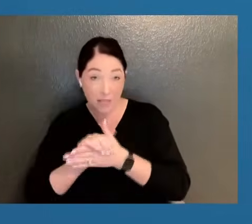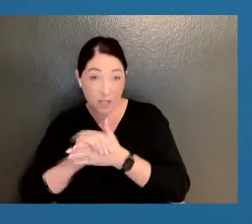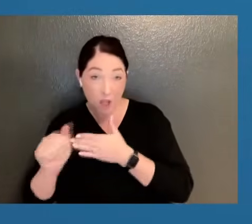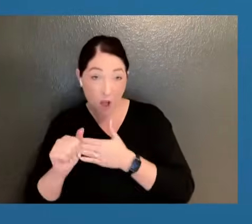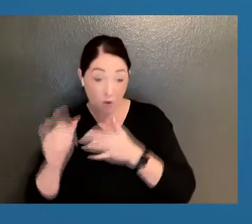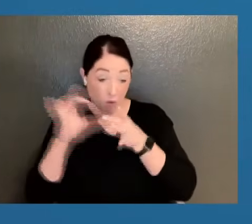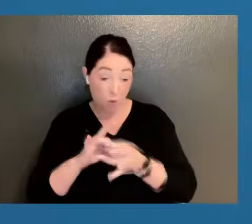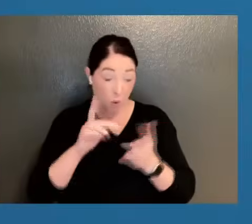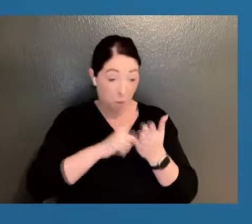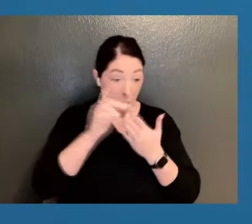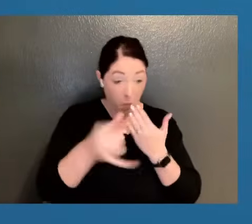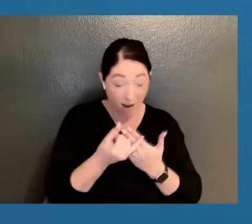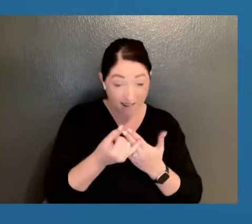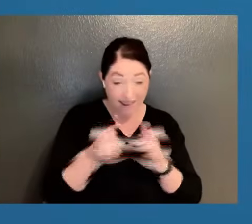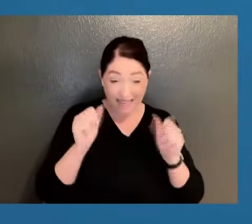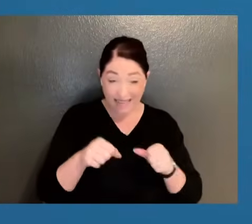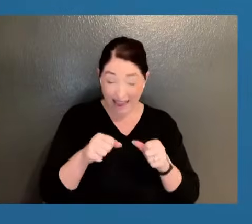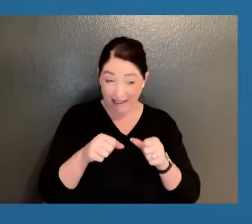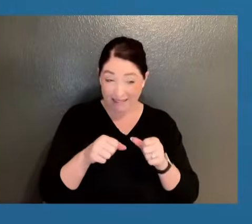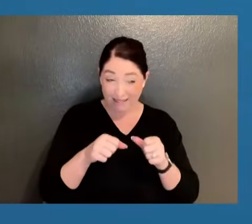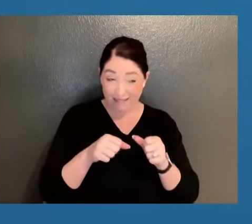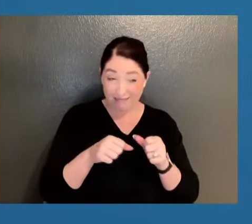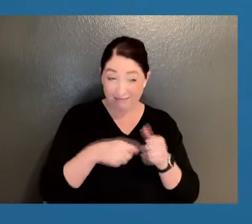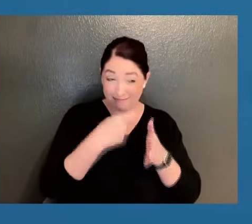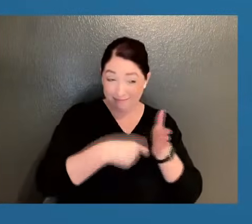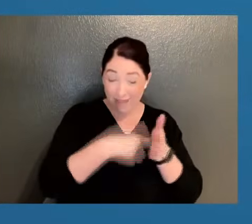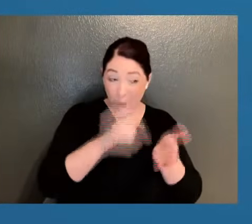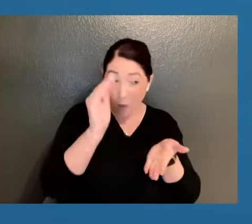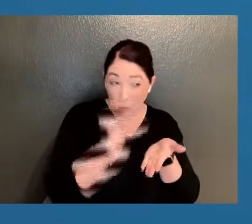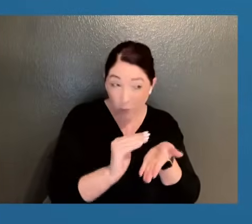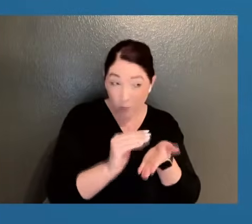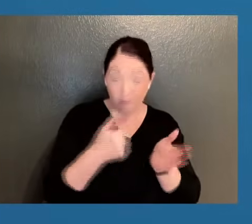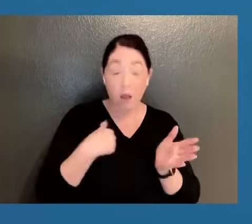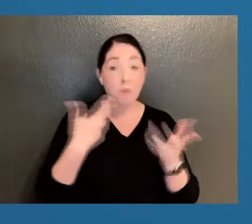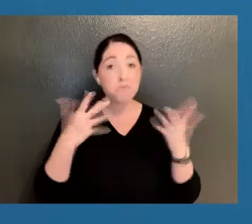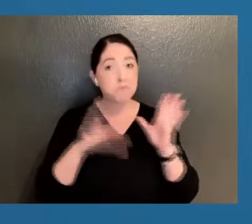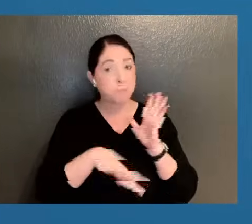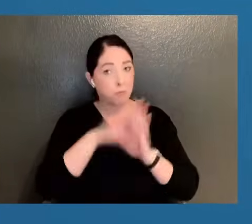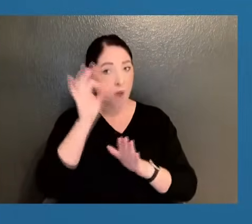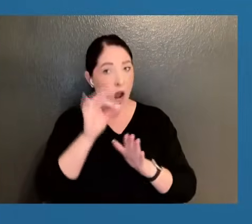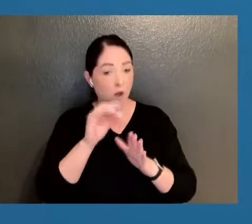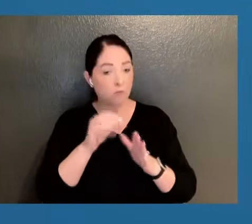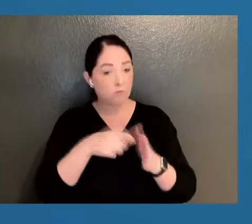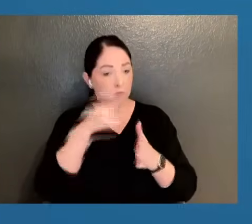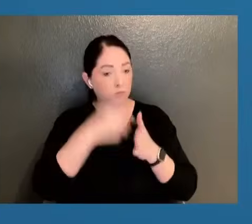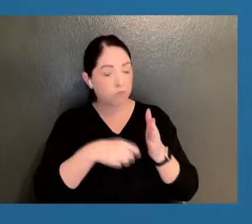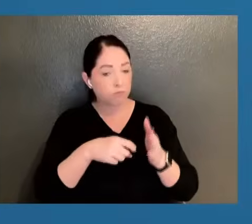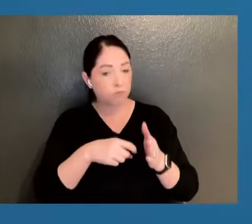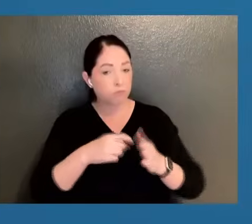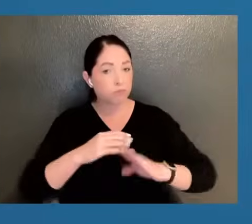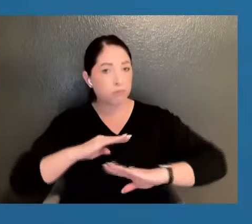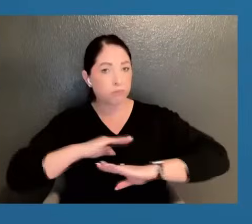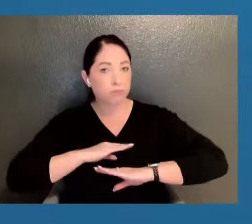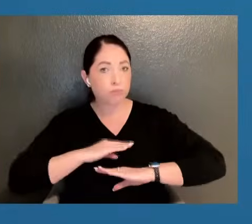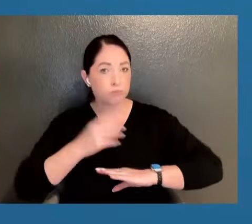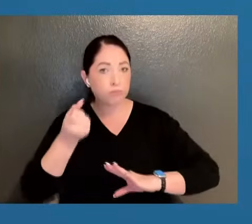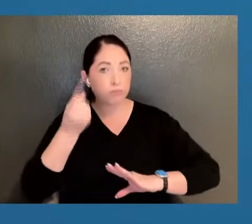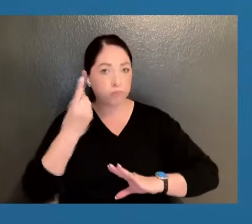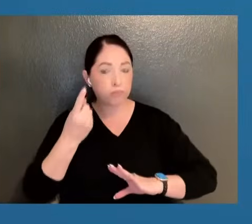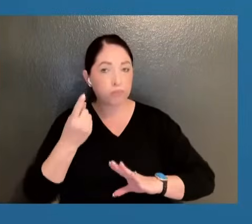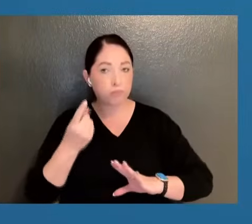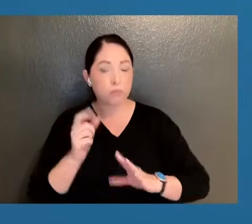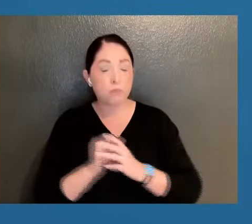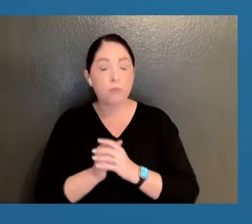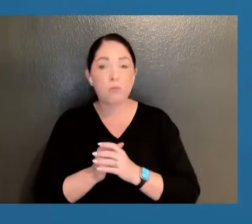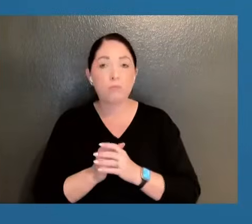at a lower price point? I found that price point. And I think that's one of the reasons why there's less opposition to it from people who are